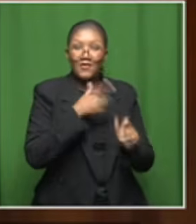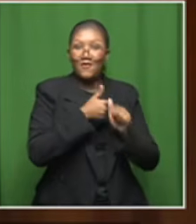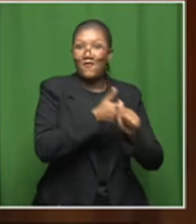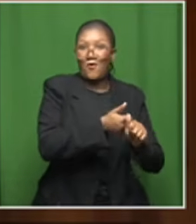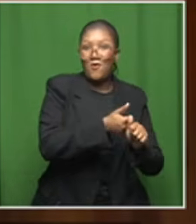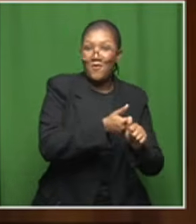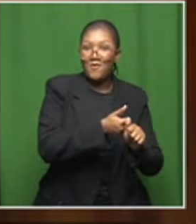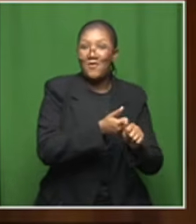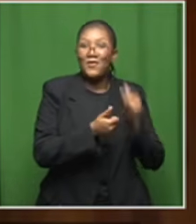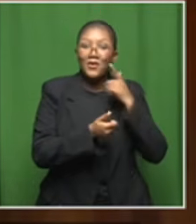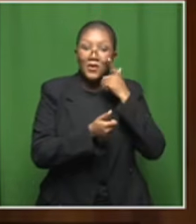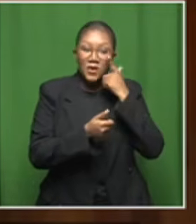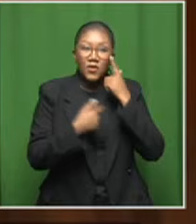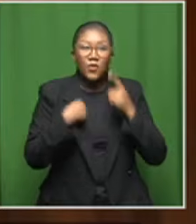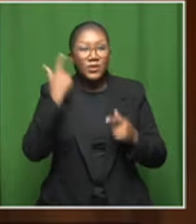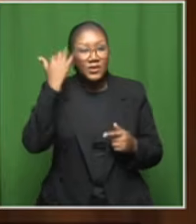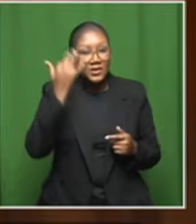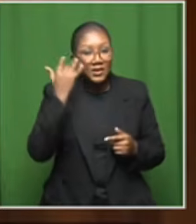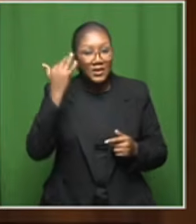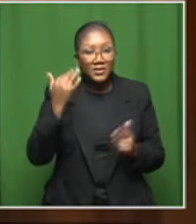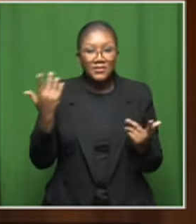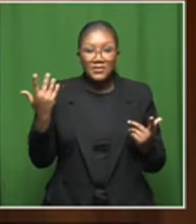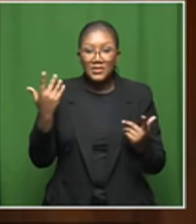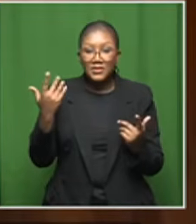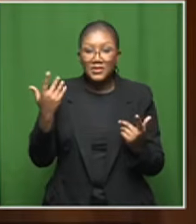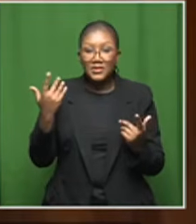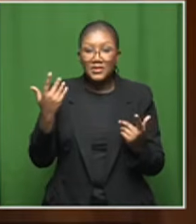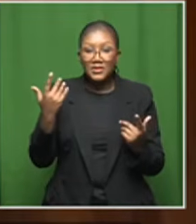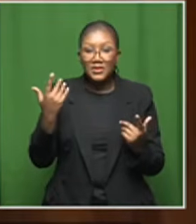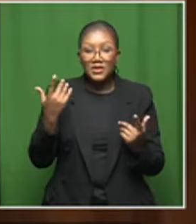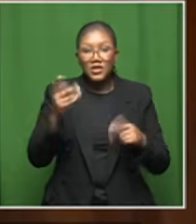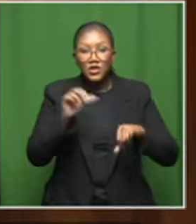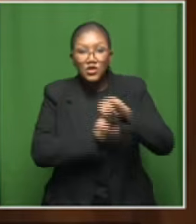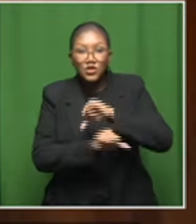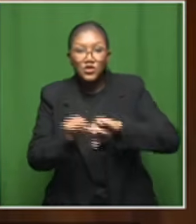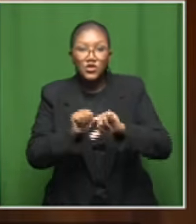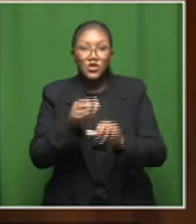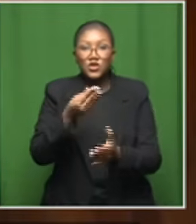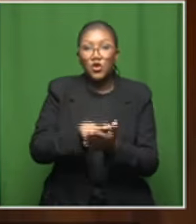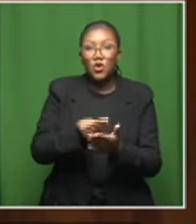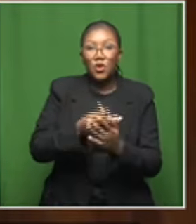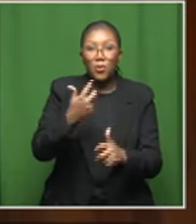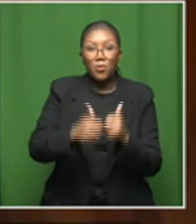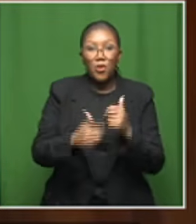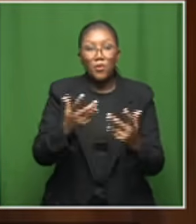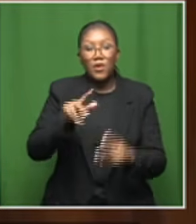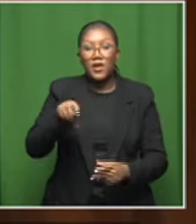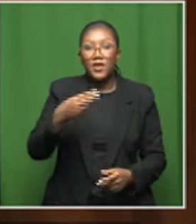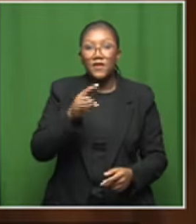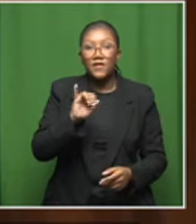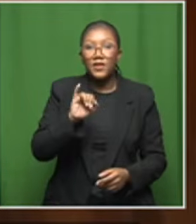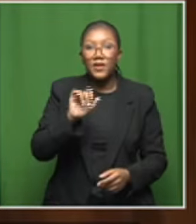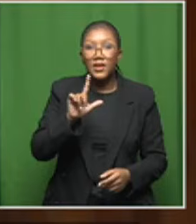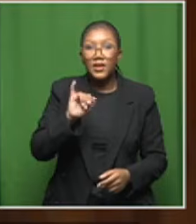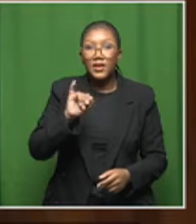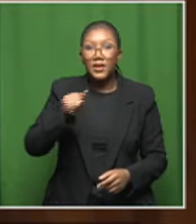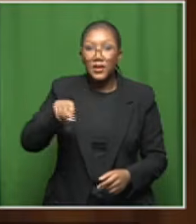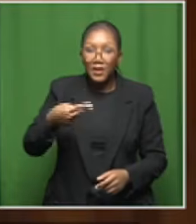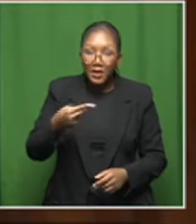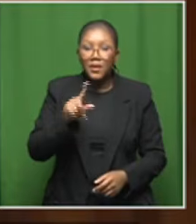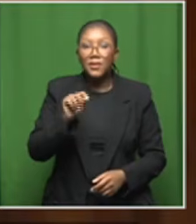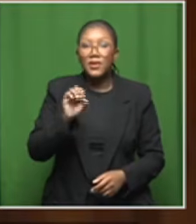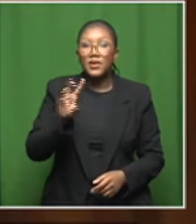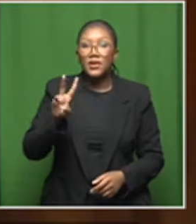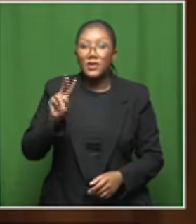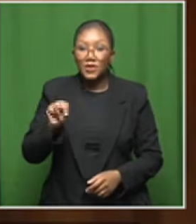We were trying to figure out a way to address the socio-economic problems in Philipstown, and then a kid ran